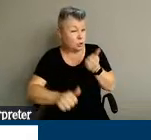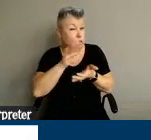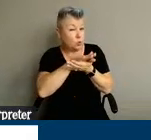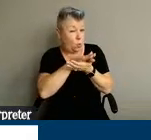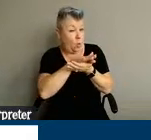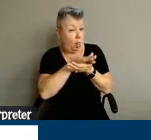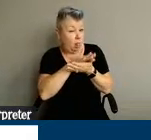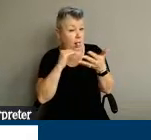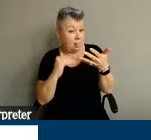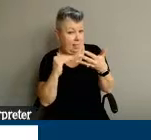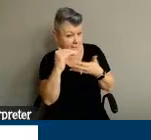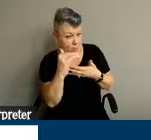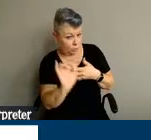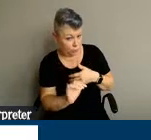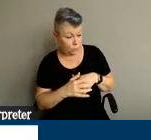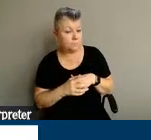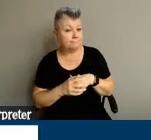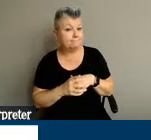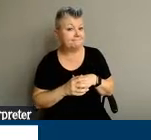and individual level.